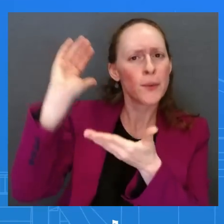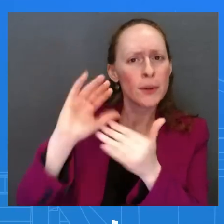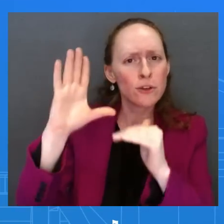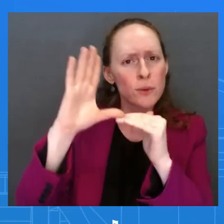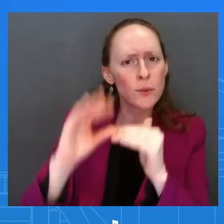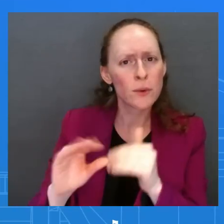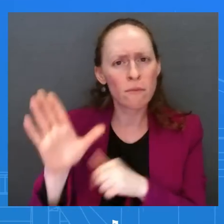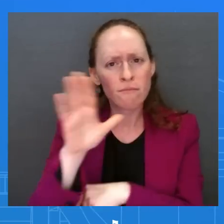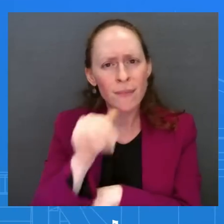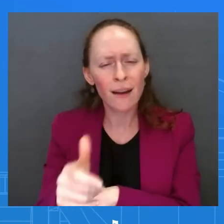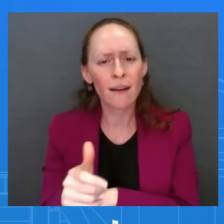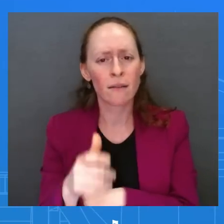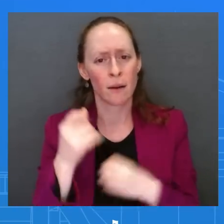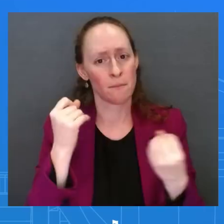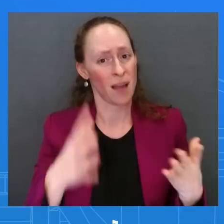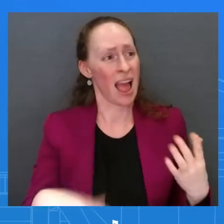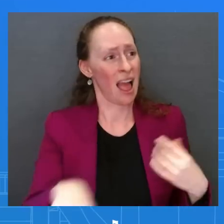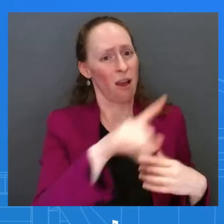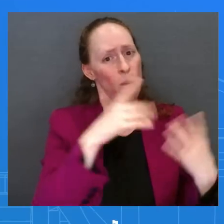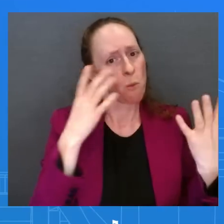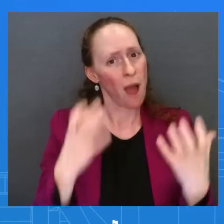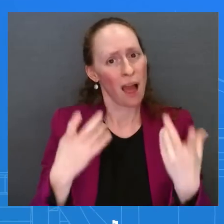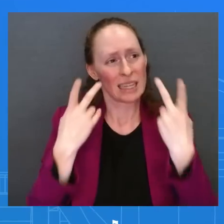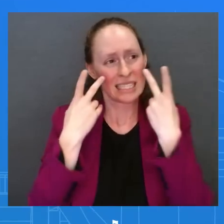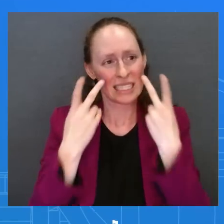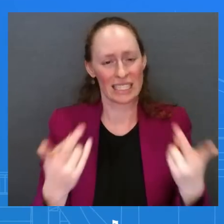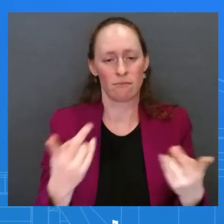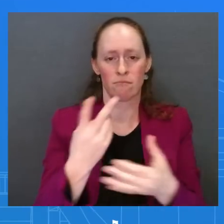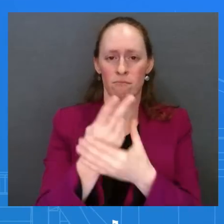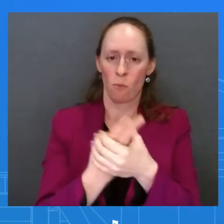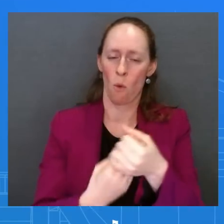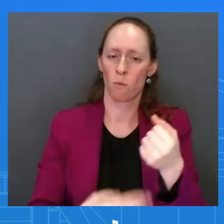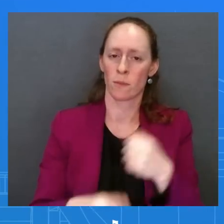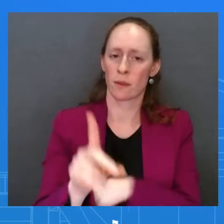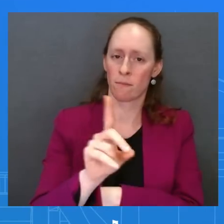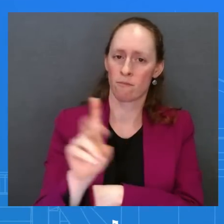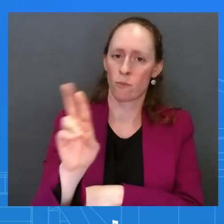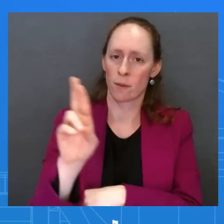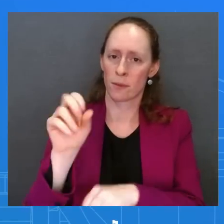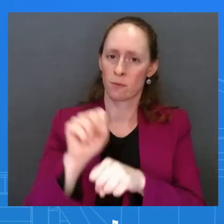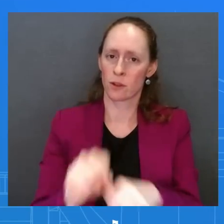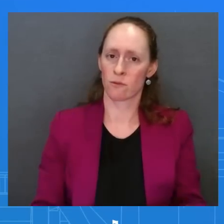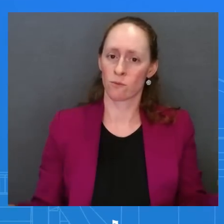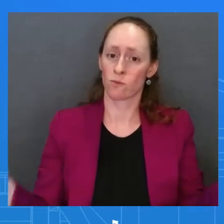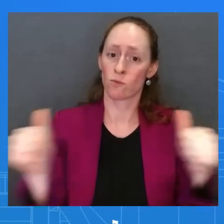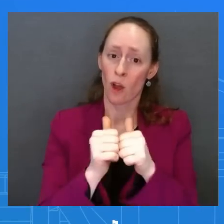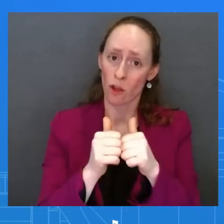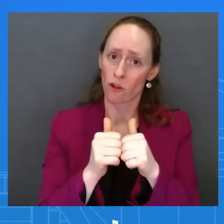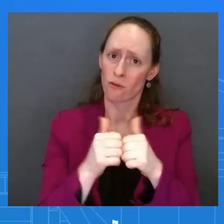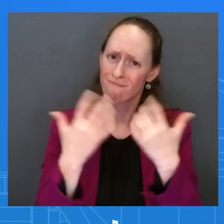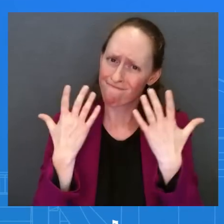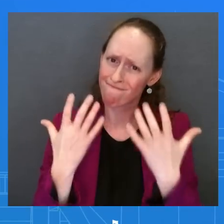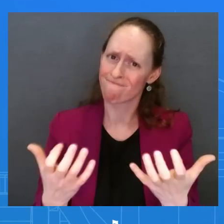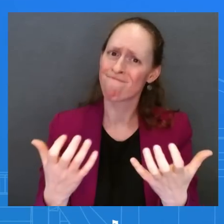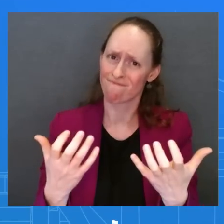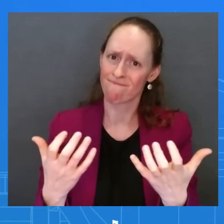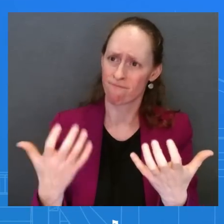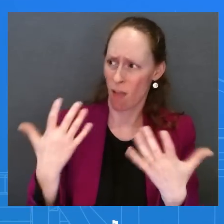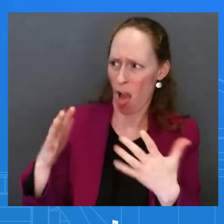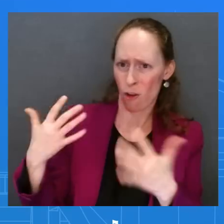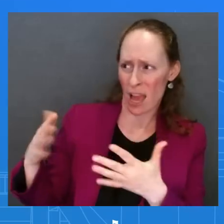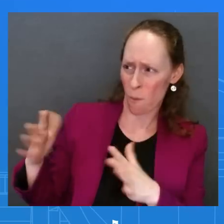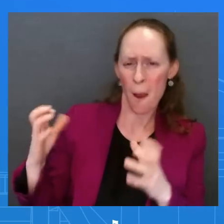to deliver, to build on the successes that this president has done in the last 2 years. Good. Thank you, Karine. I've got two quick